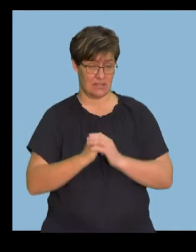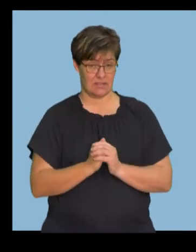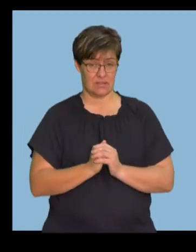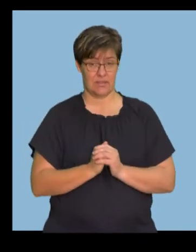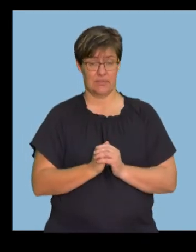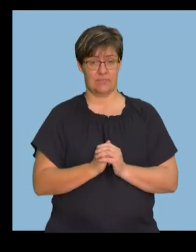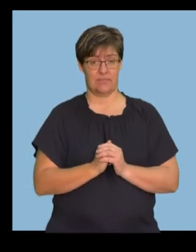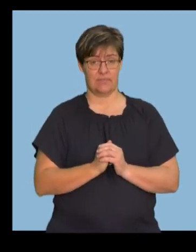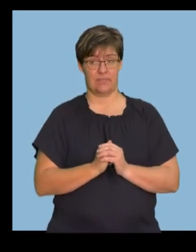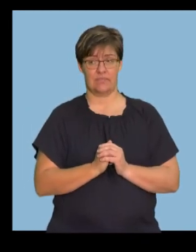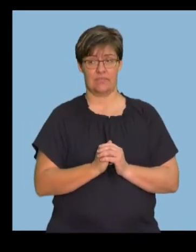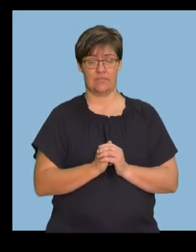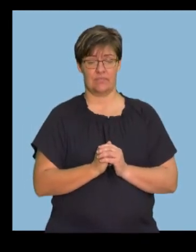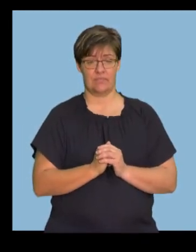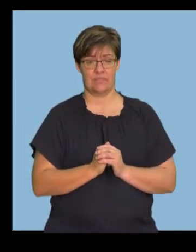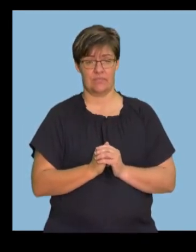is constant, right?